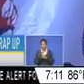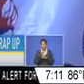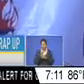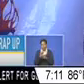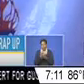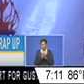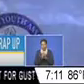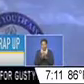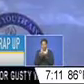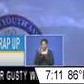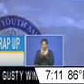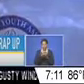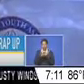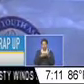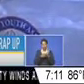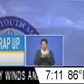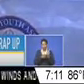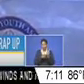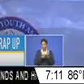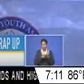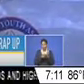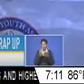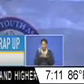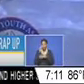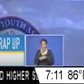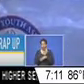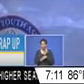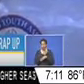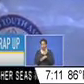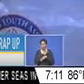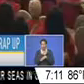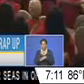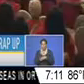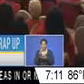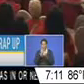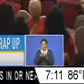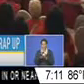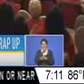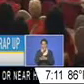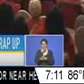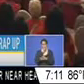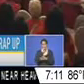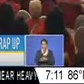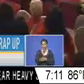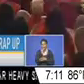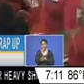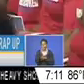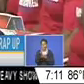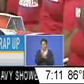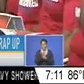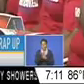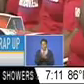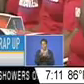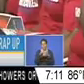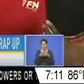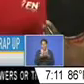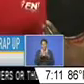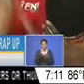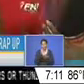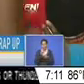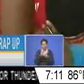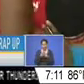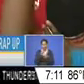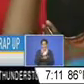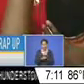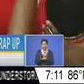several representatives, including moderator Gabrielle McKenzie, who say TYA was just getting started on night one, with an even